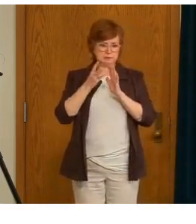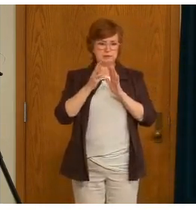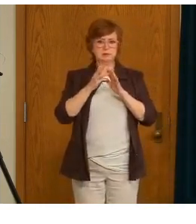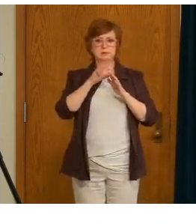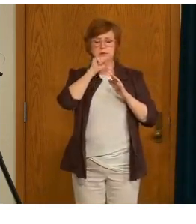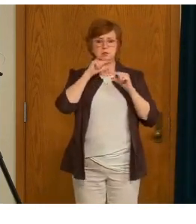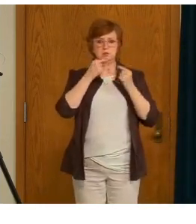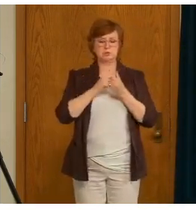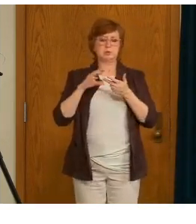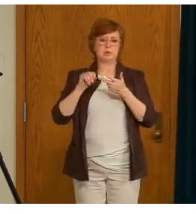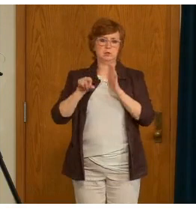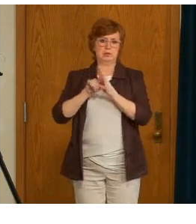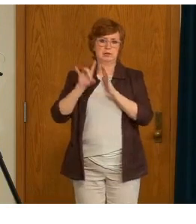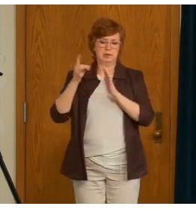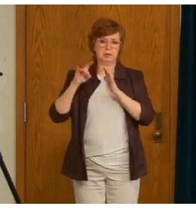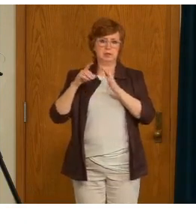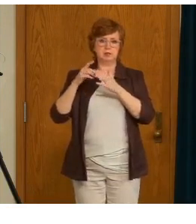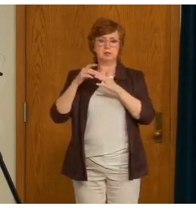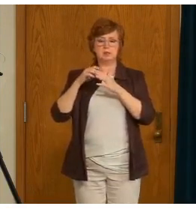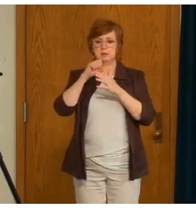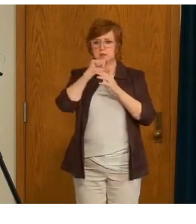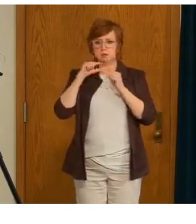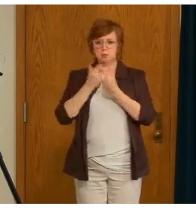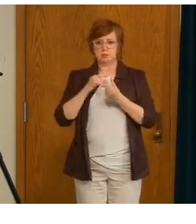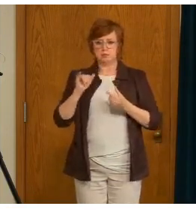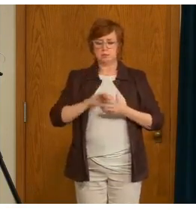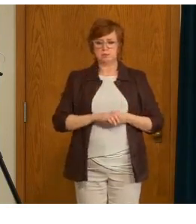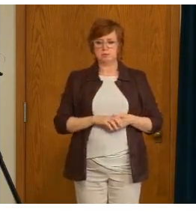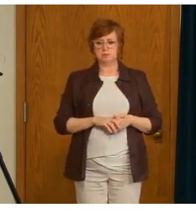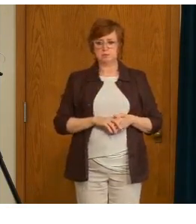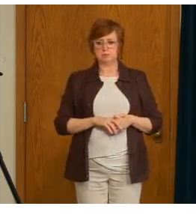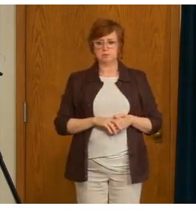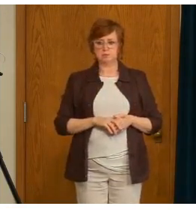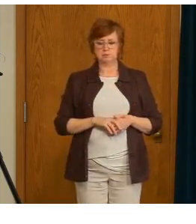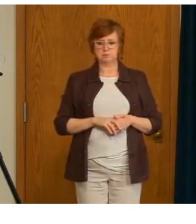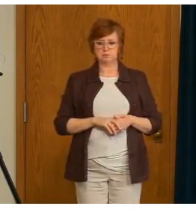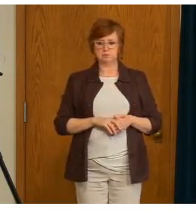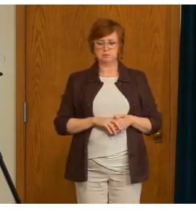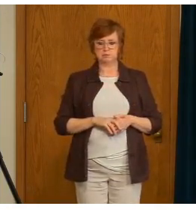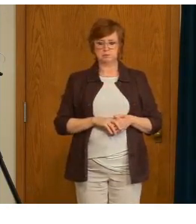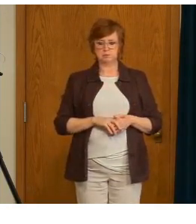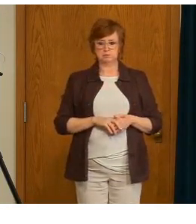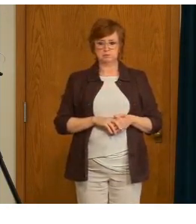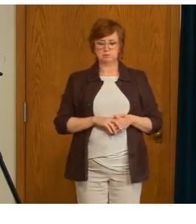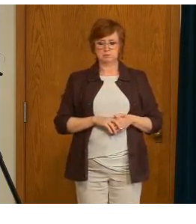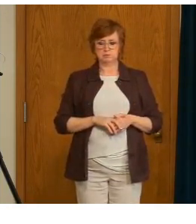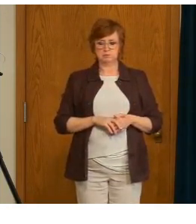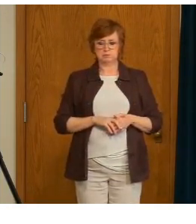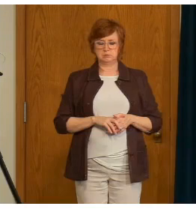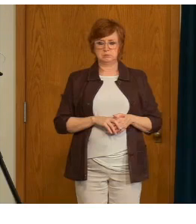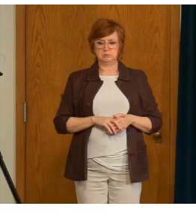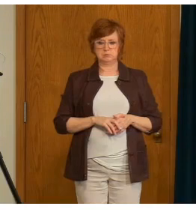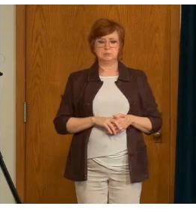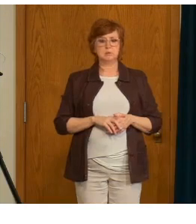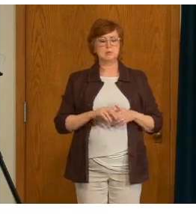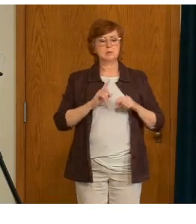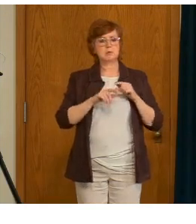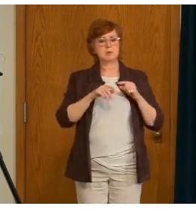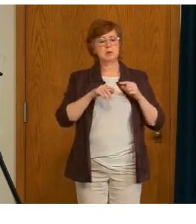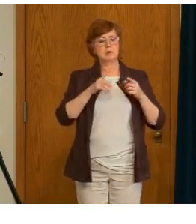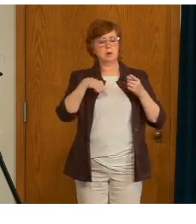School-based programs could easily address childhood immunizations if that happened in September. But certainly if